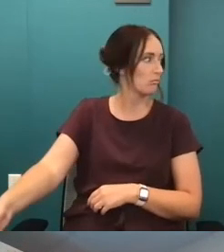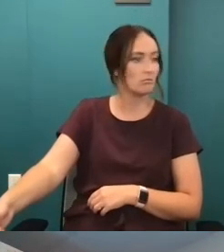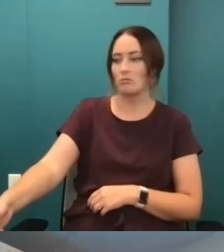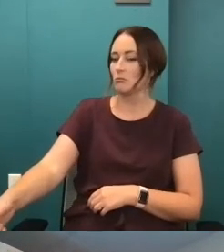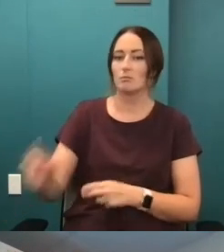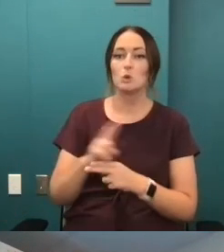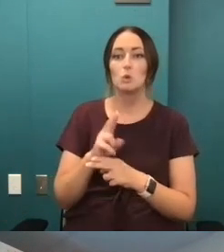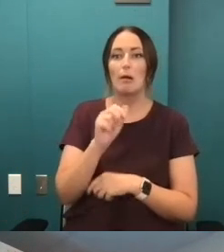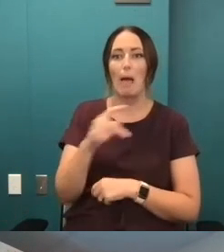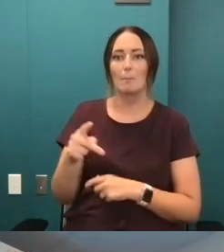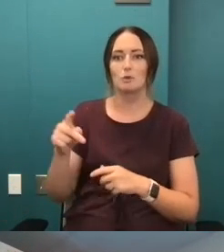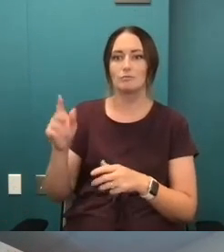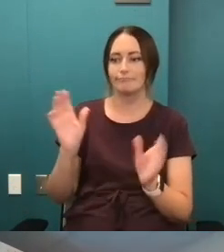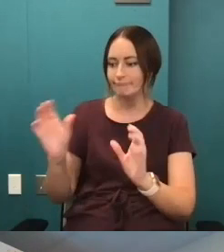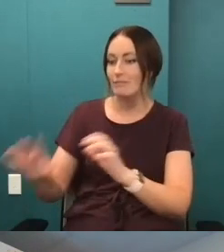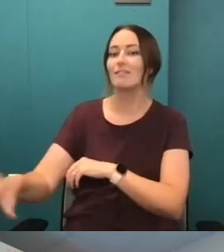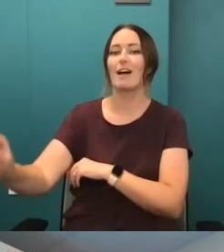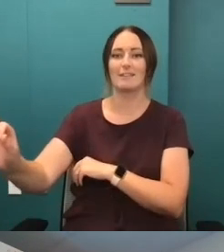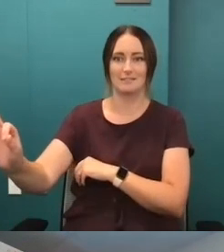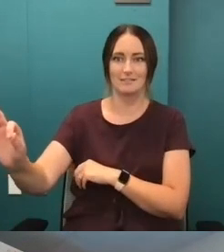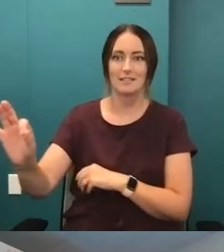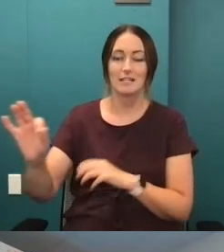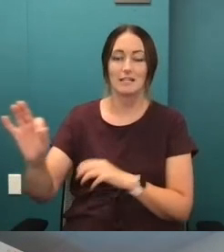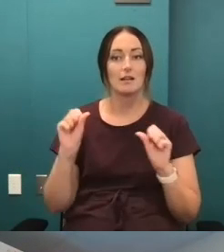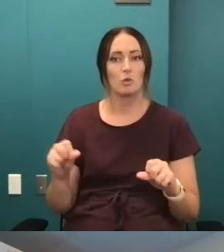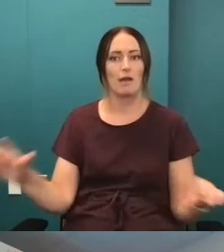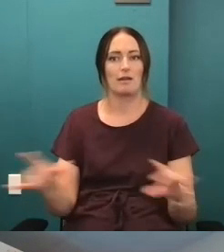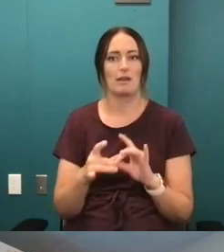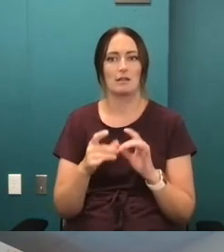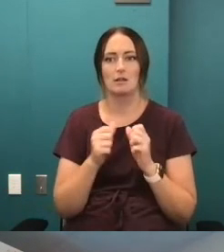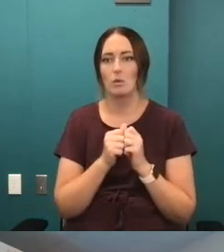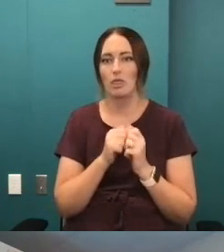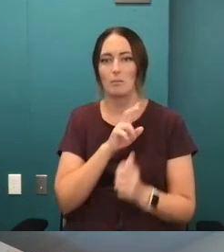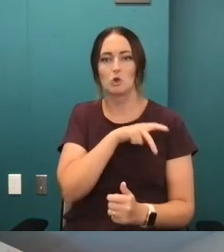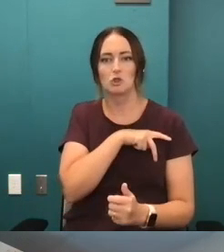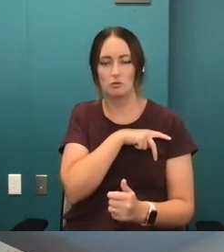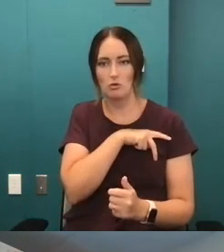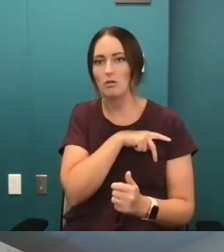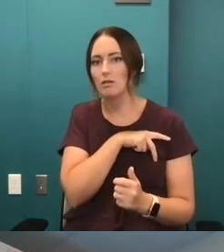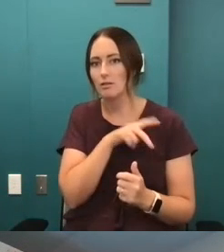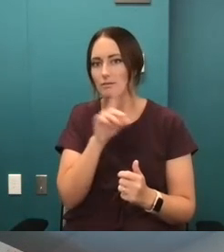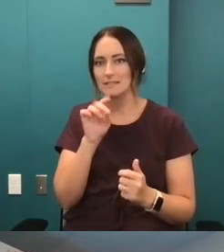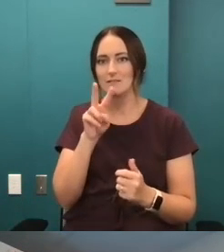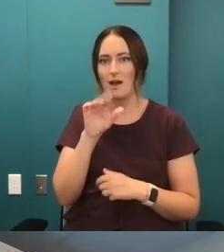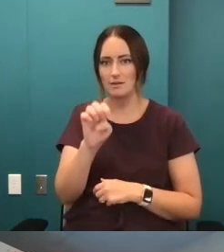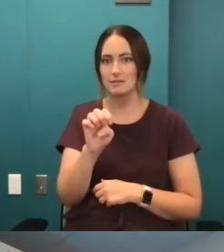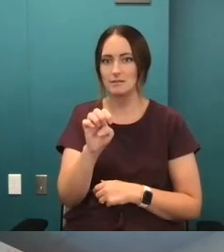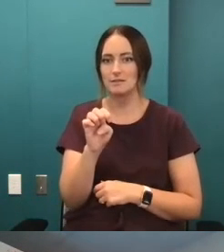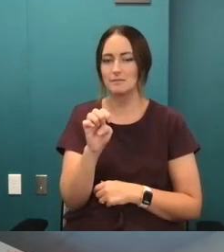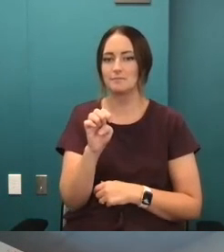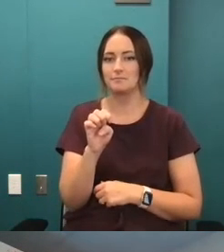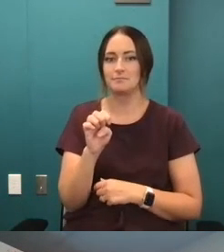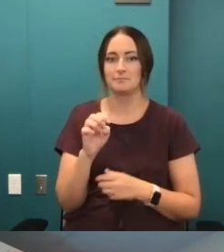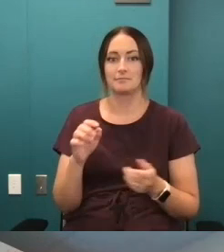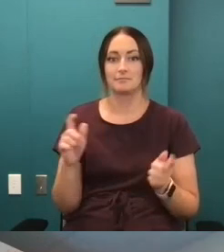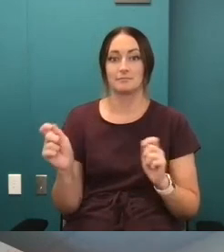And we can use them to connect to personal amplification devices. Okay, next. Did I